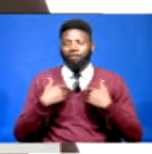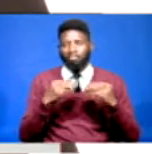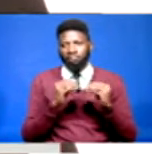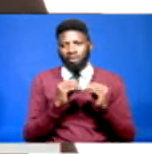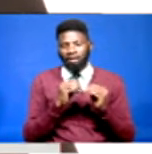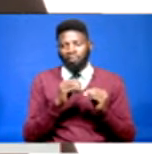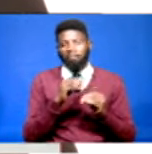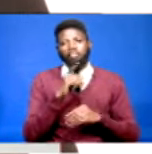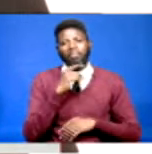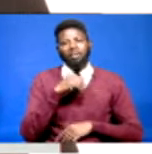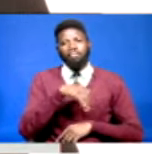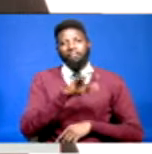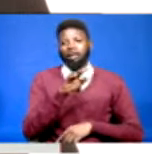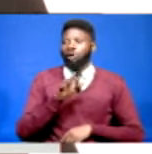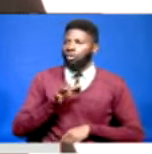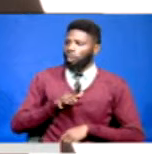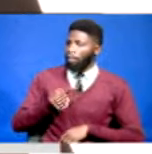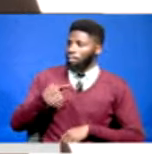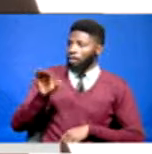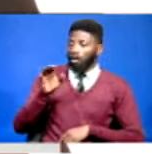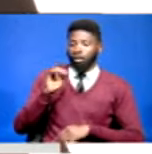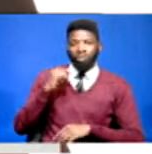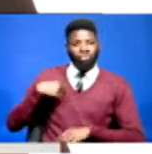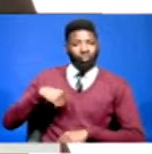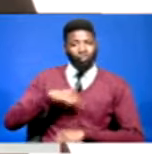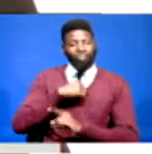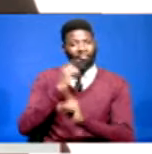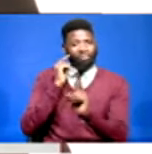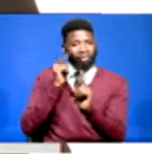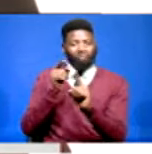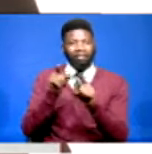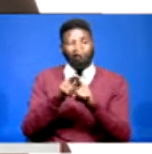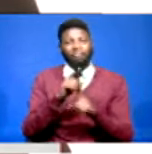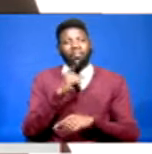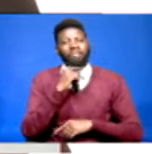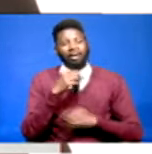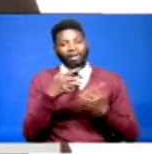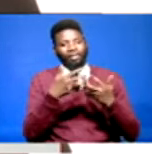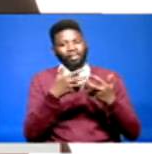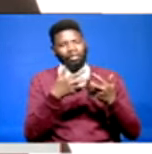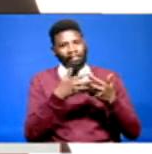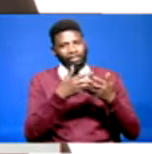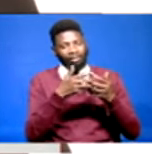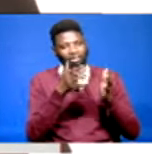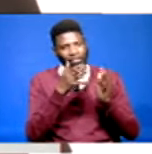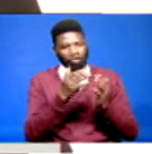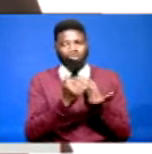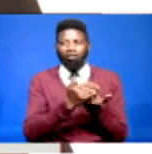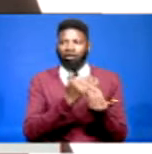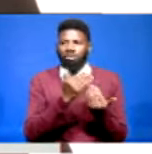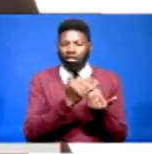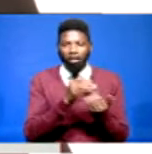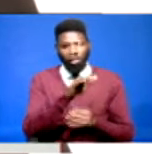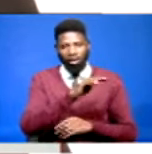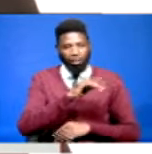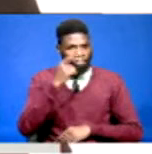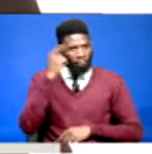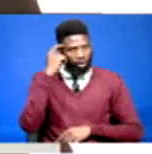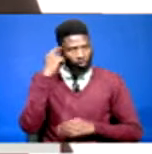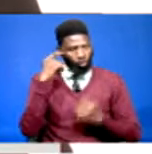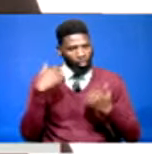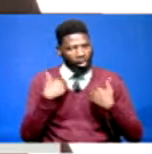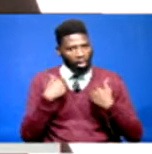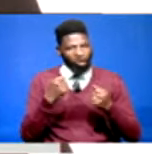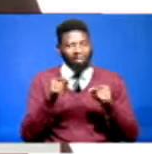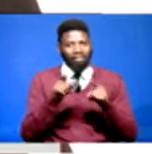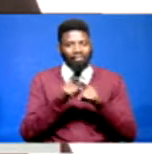we're looking at taking care of men engineers in terms of mental health and stress management, because this